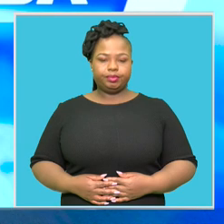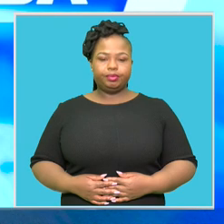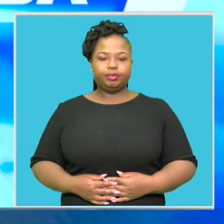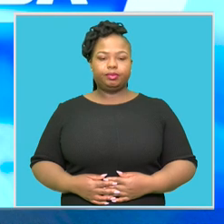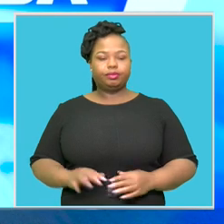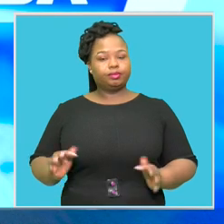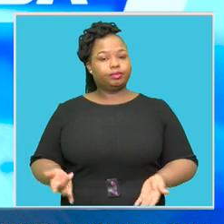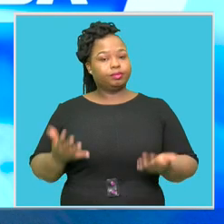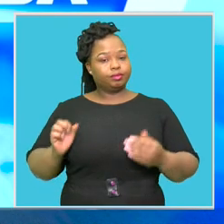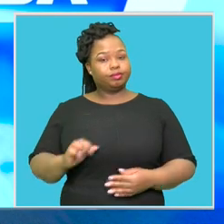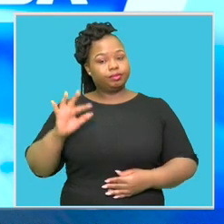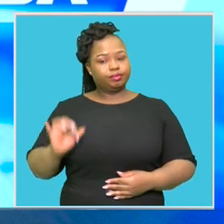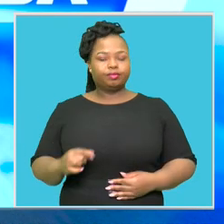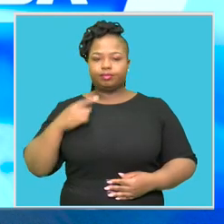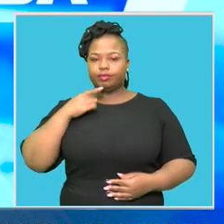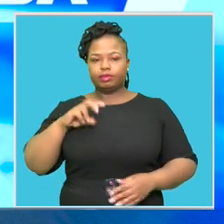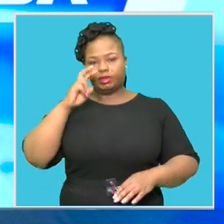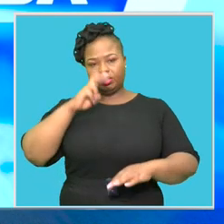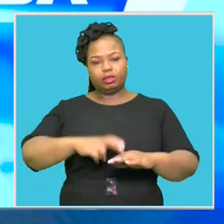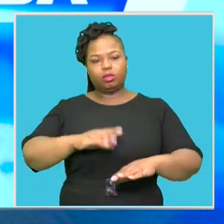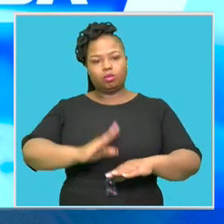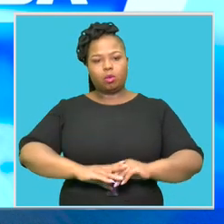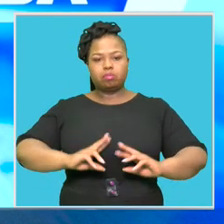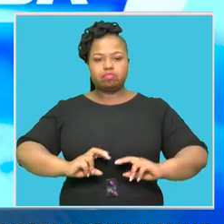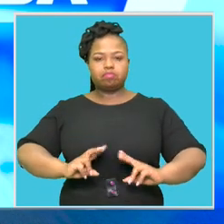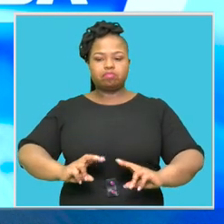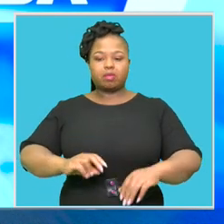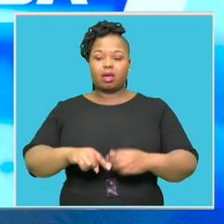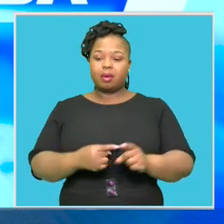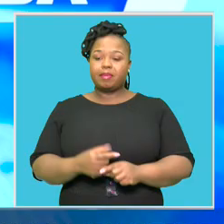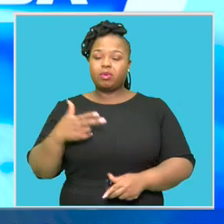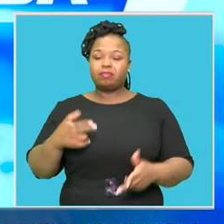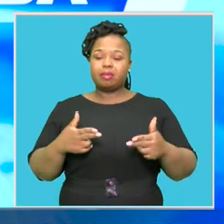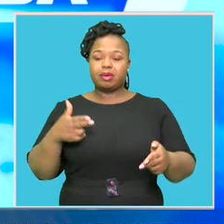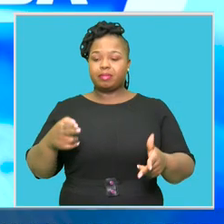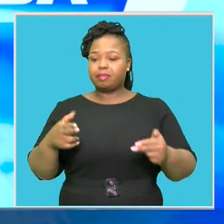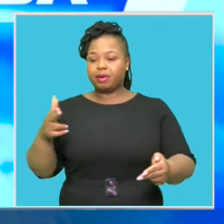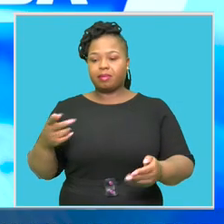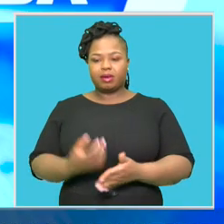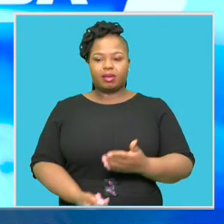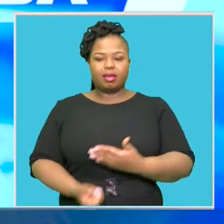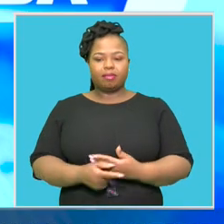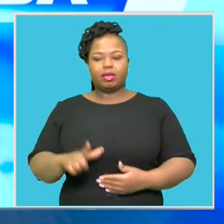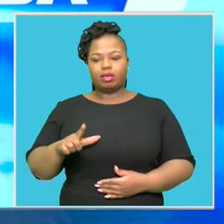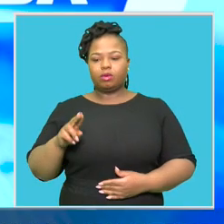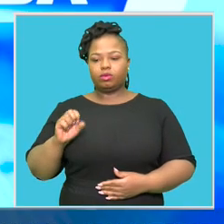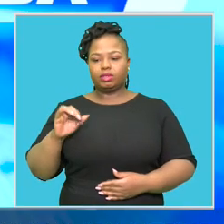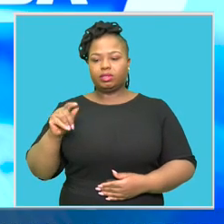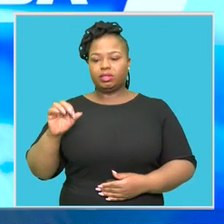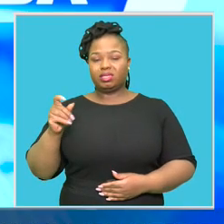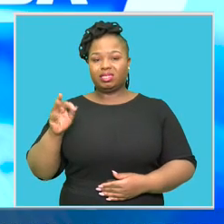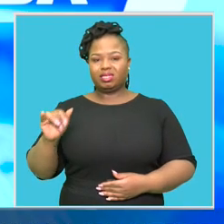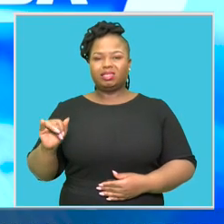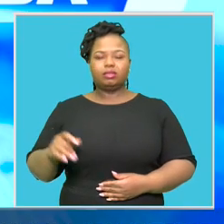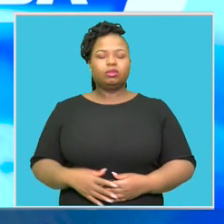Yeraisi mzanzi kole logu tiku segini ngong melegu enziwe maelana neska mego soktu chulo goba ntaba ni ingel sigi sigi Ngomko bello shazpa